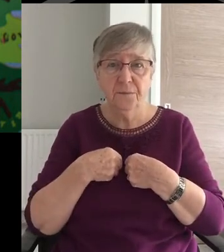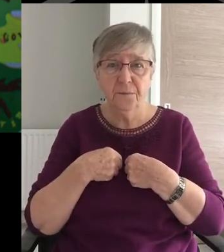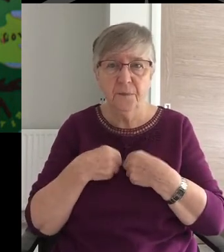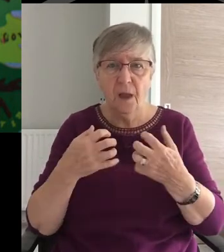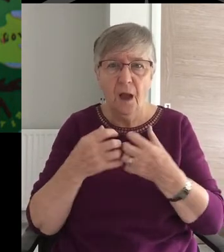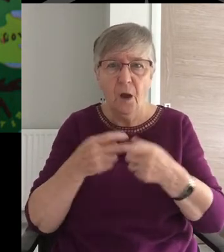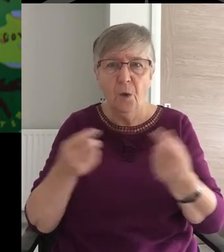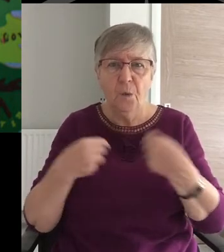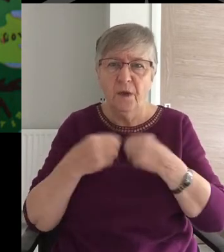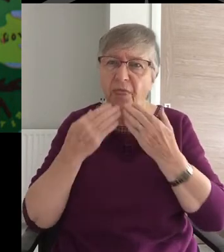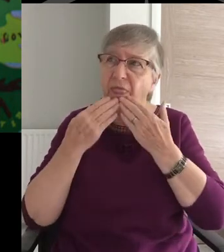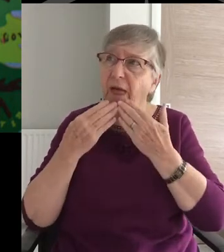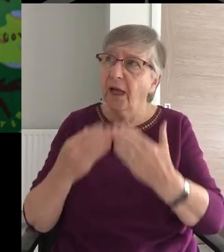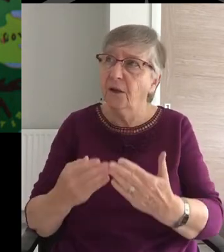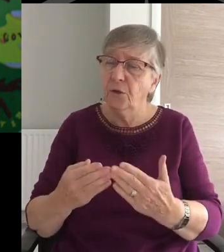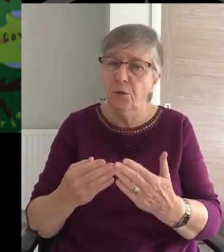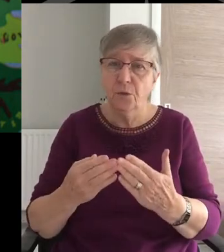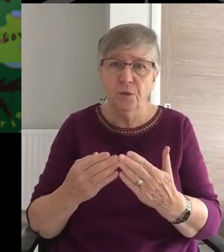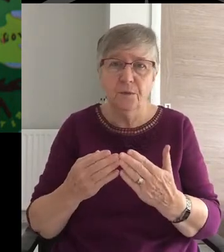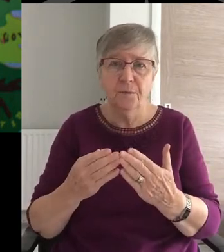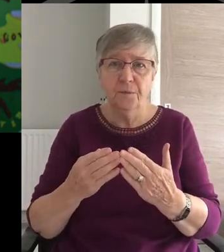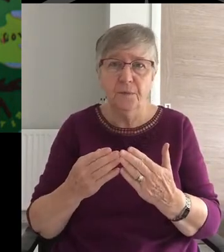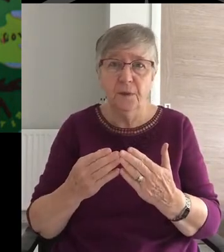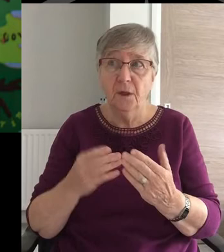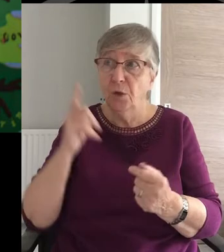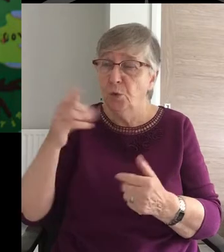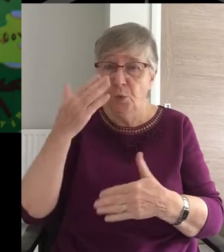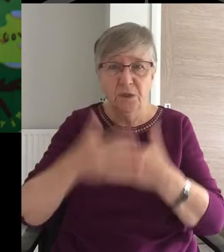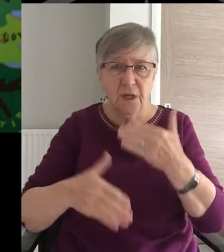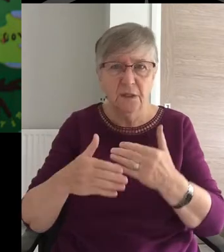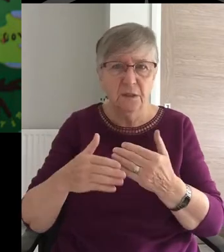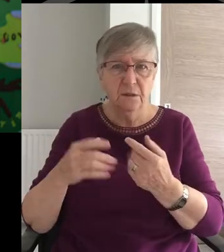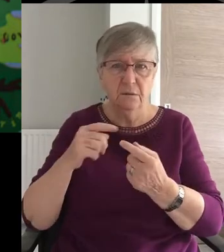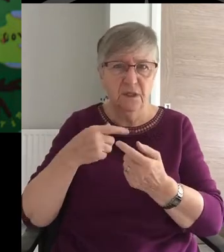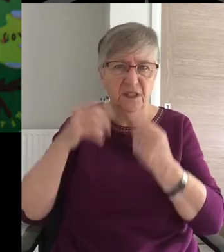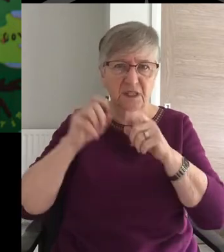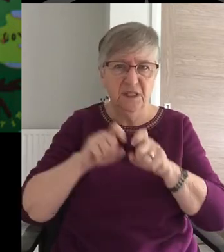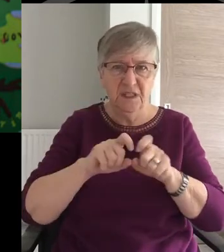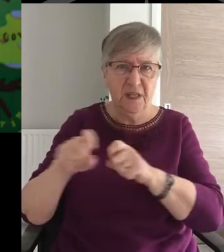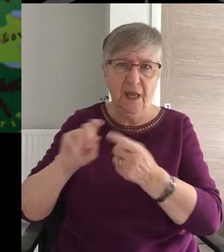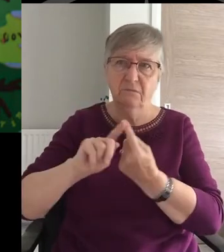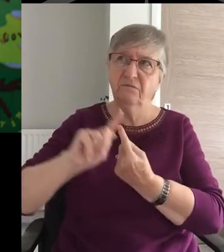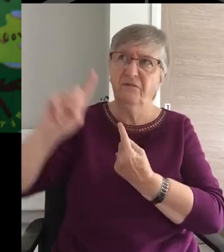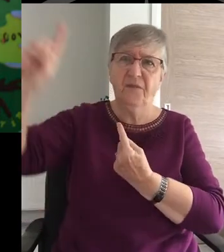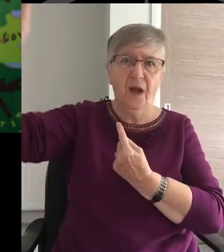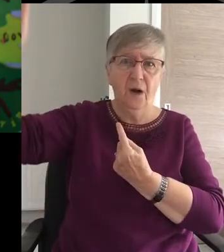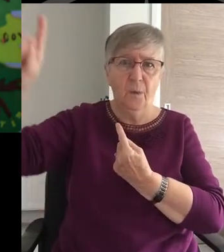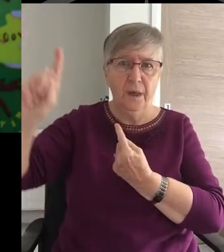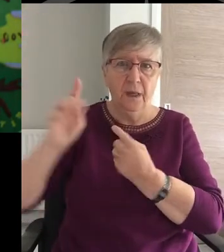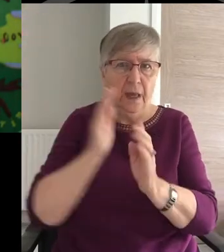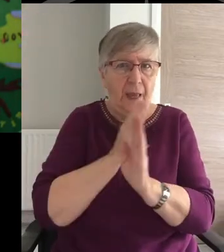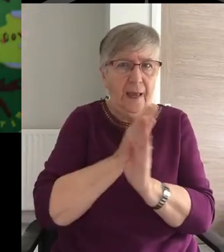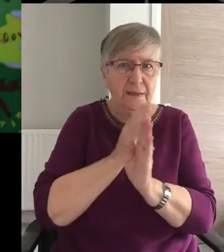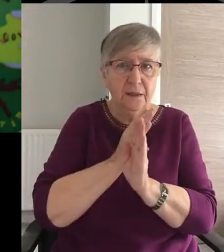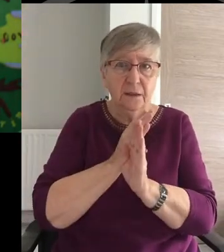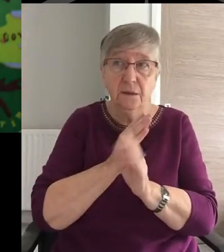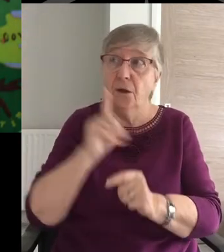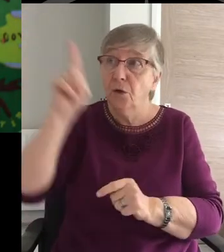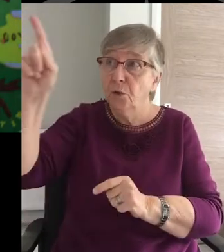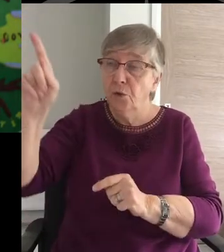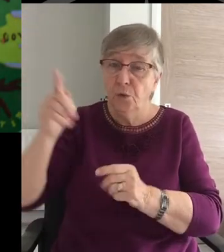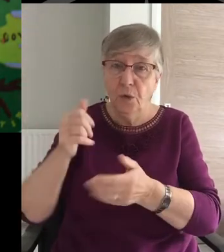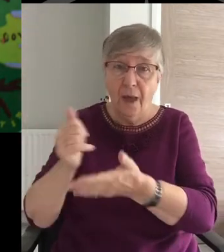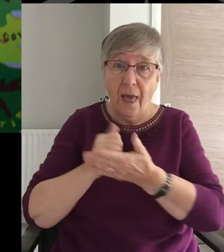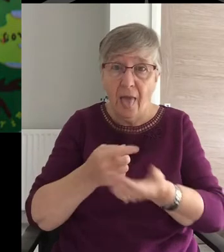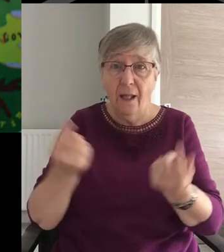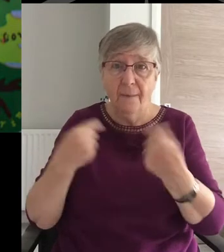How we thank you that you didn't remain removed from us or hidden, but have made yourself known, especially coming